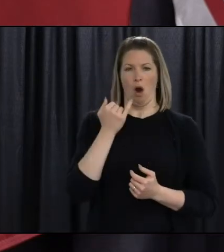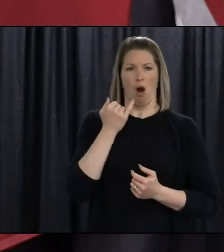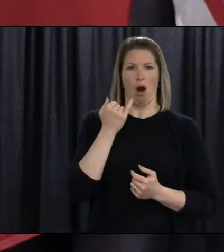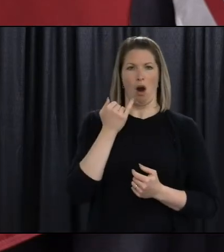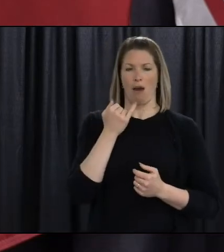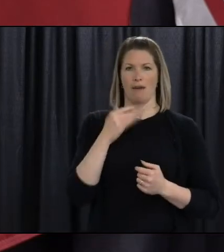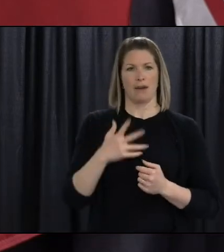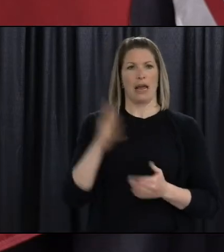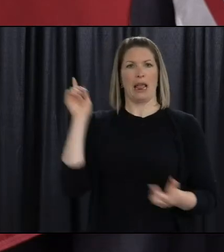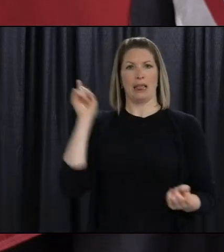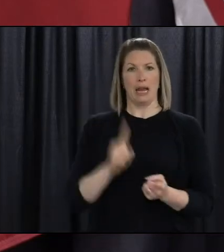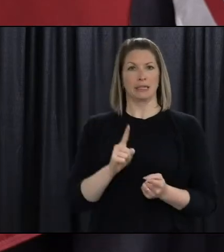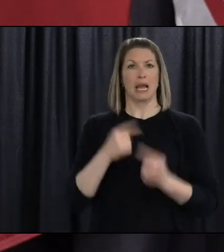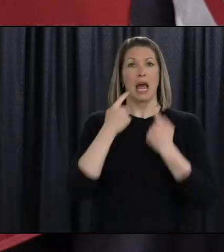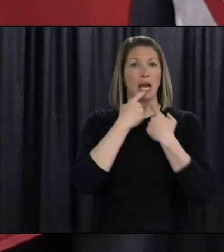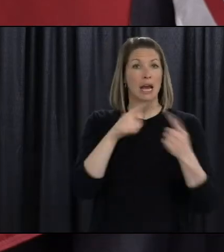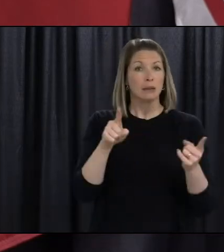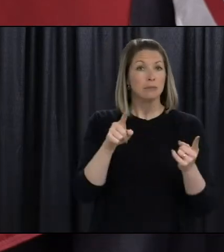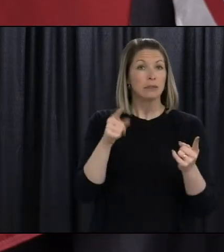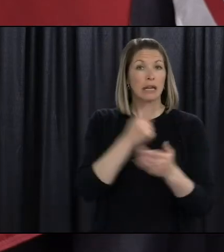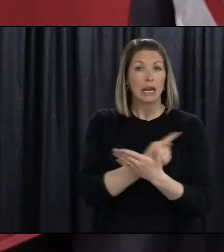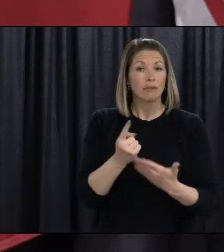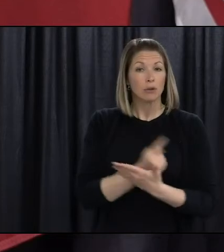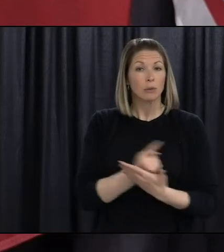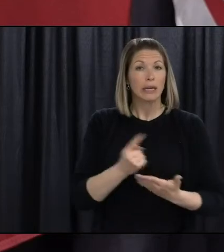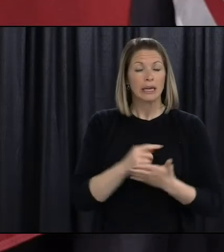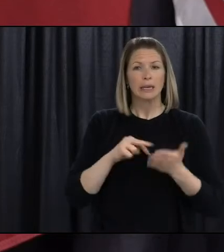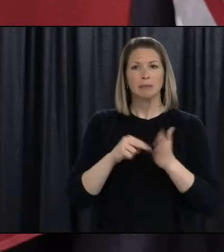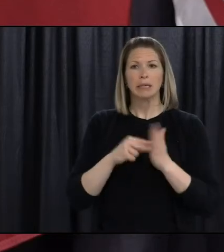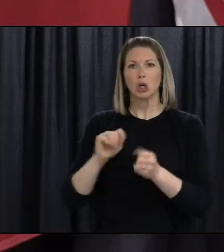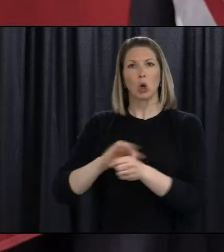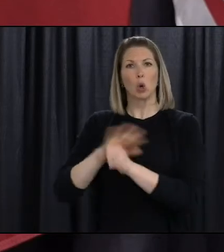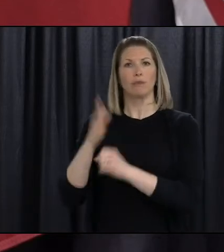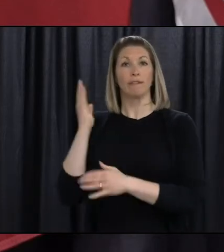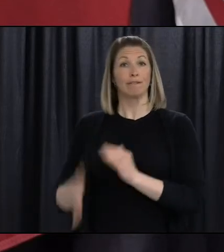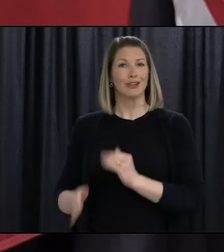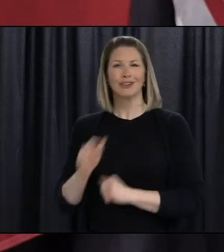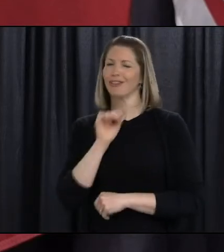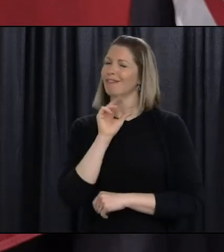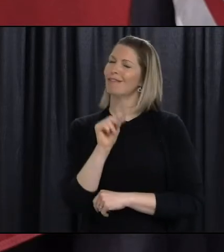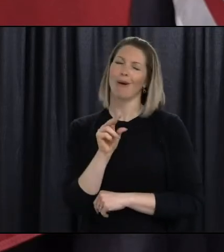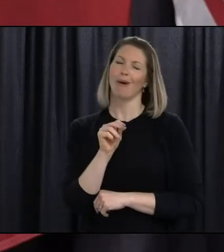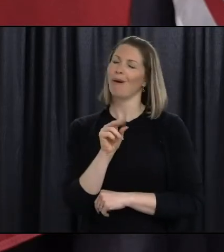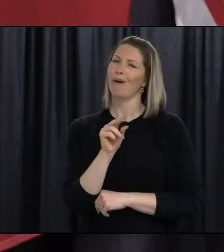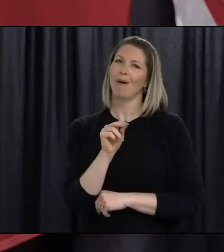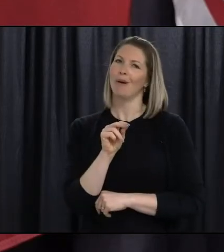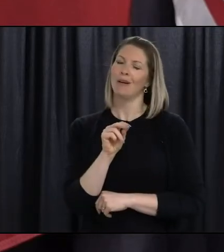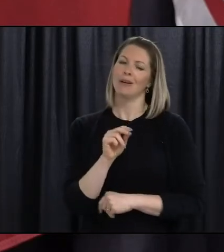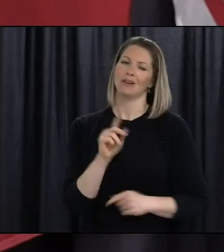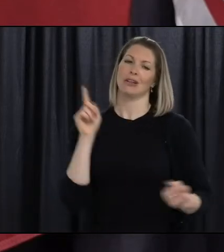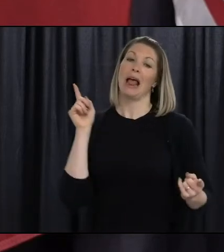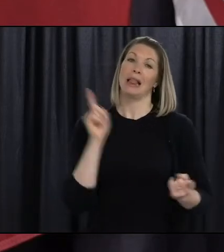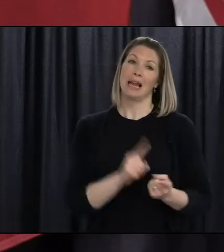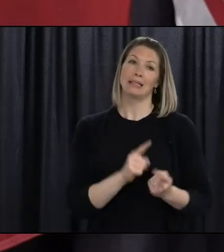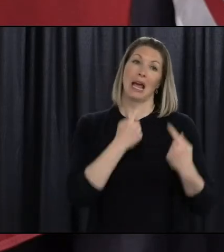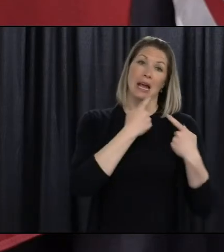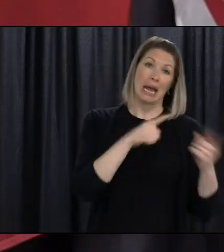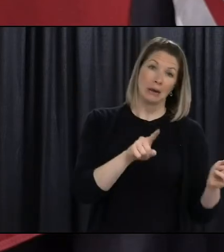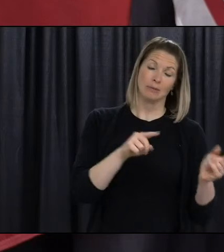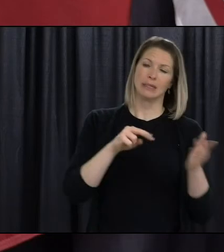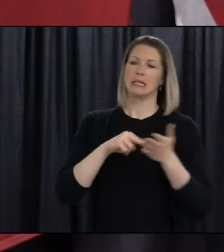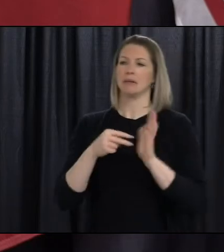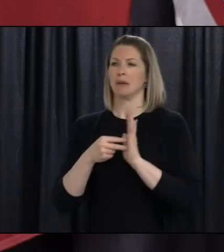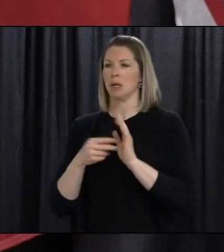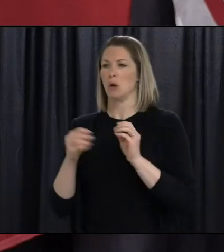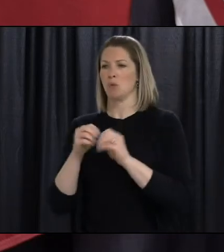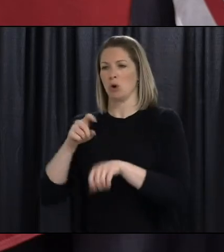pandemic is over, but it is how we will learn to live with COVID-19 in our province. So if you have any questions over the next few days